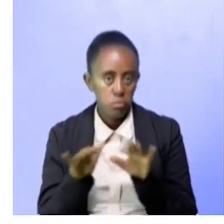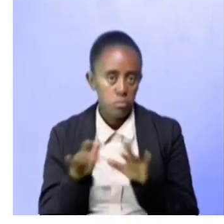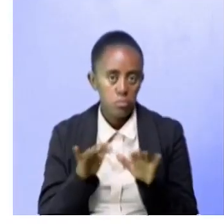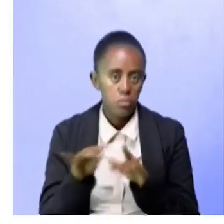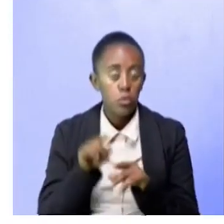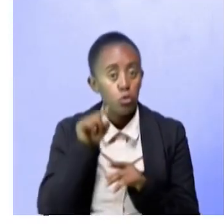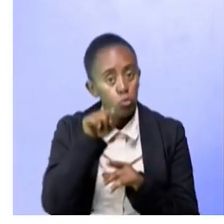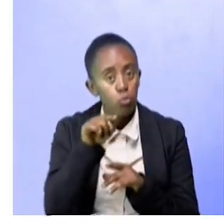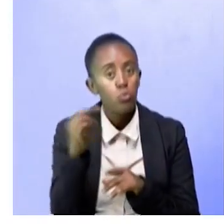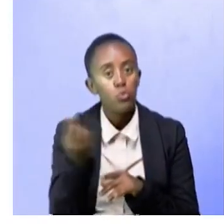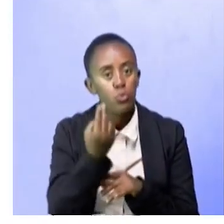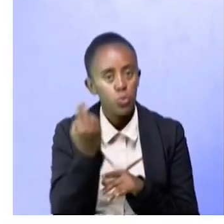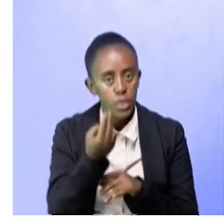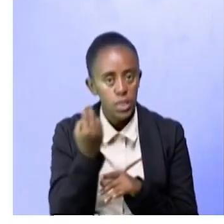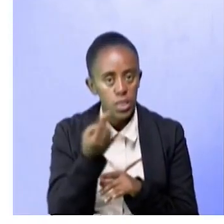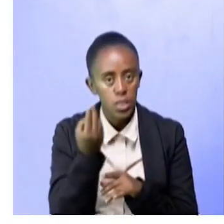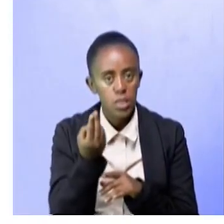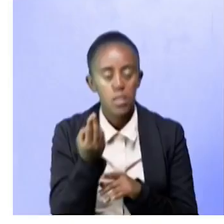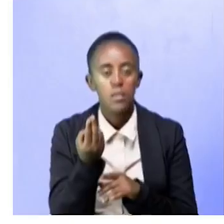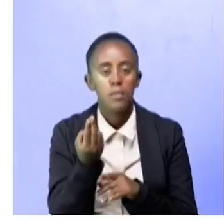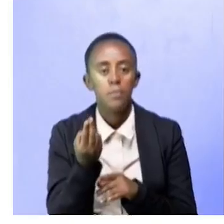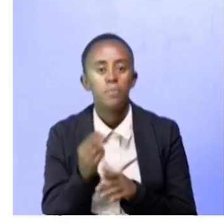you use